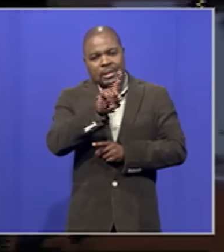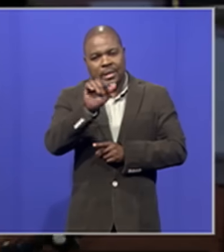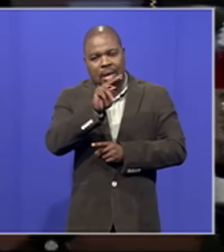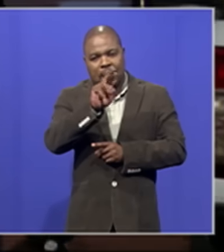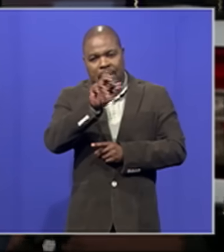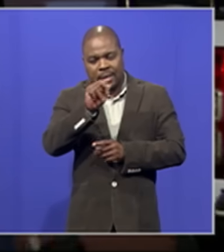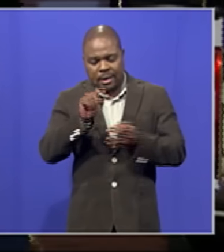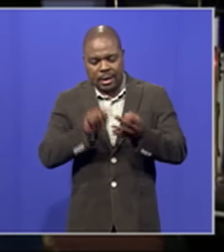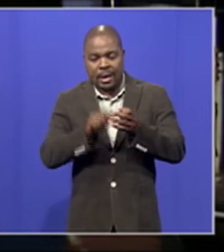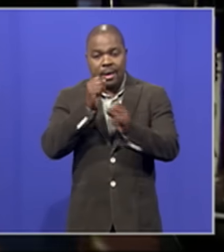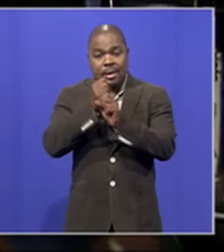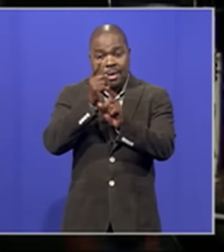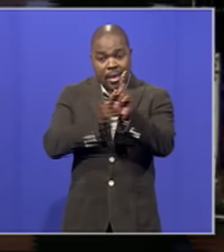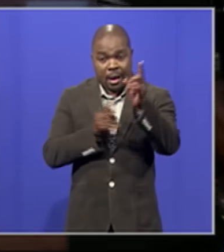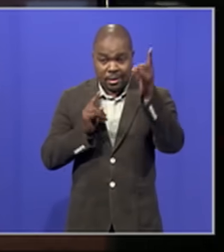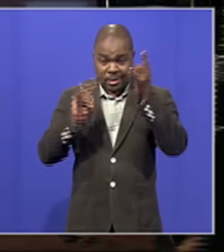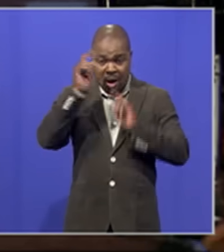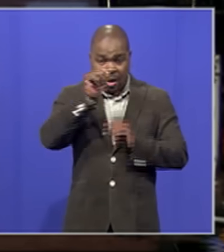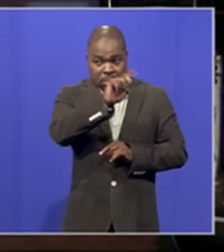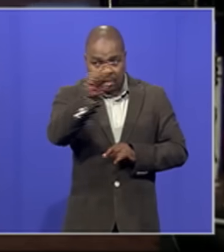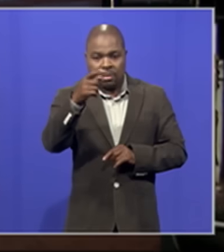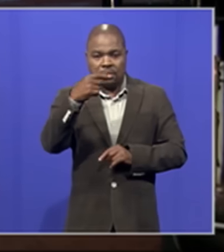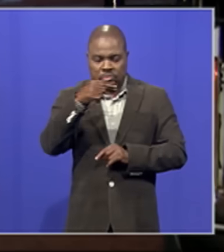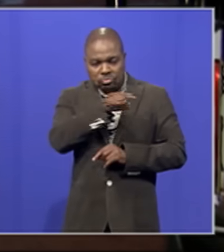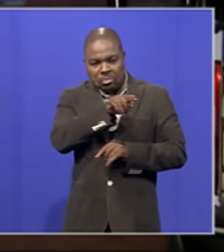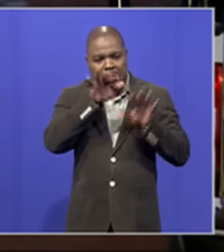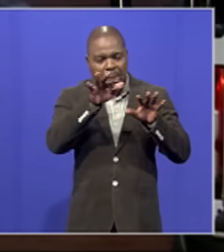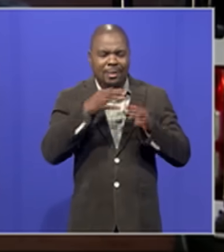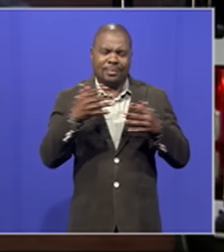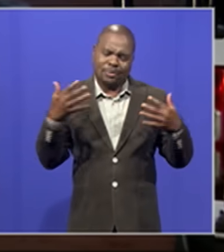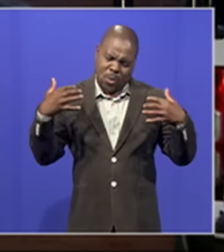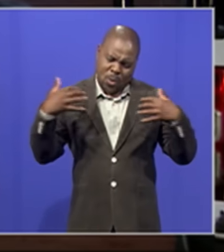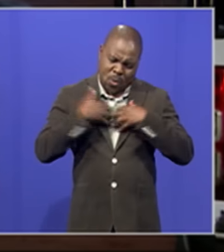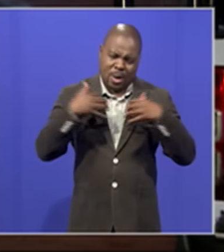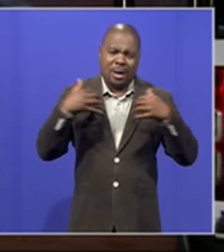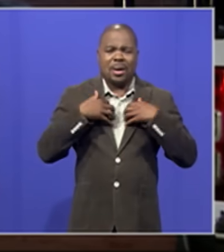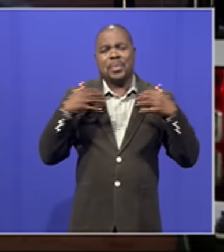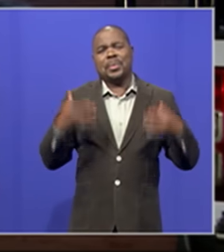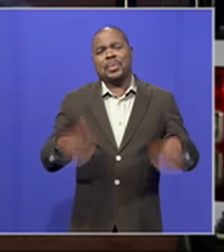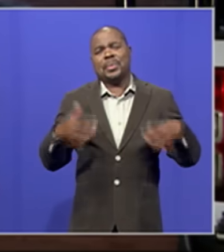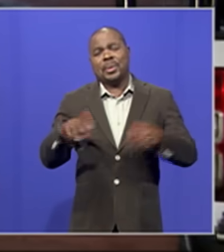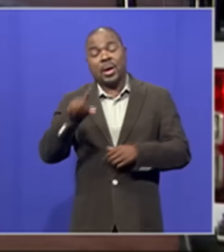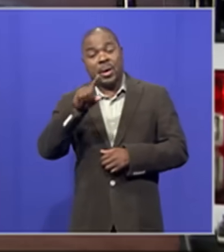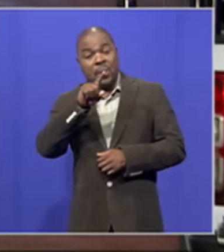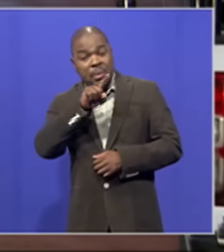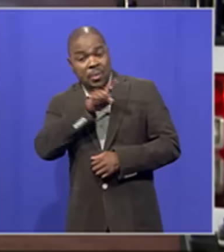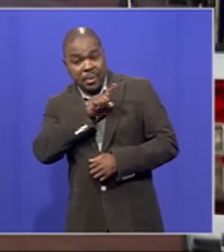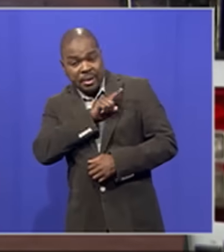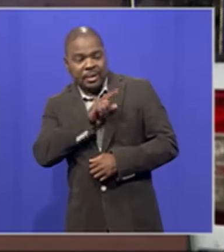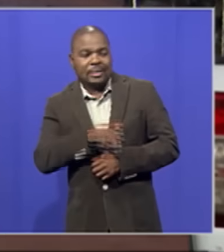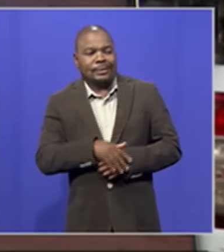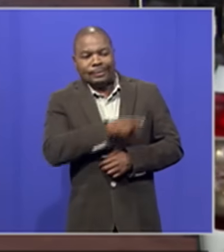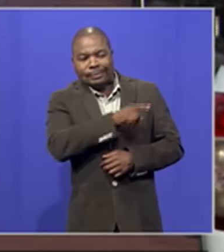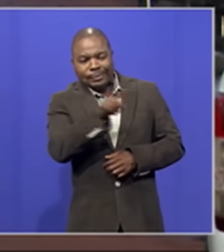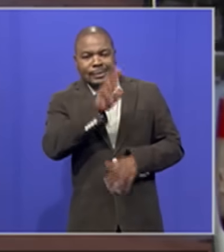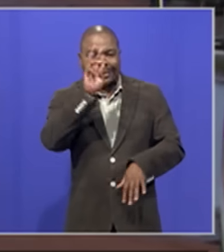Giyane le a mangwe ba tlhalosa fa ba ngongoregile thata ka ge ka se sebaka ba